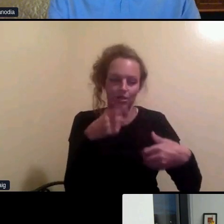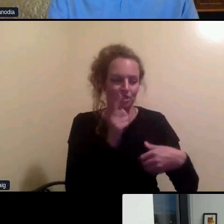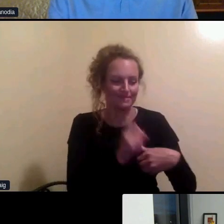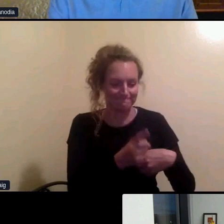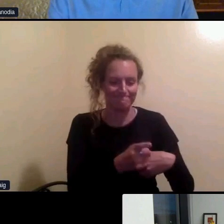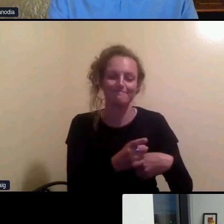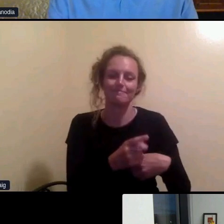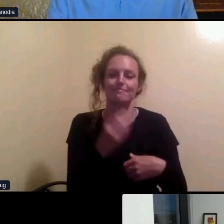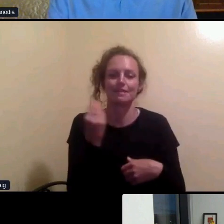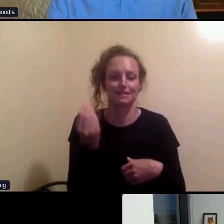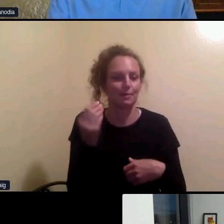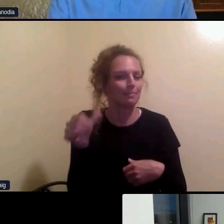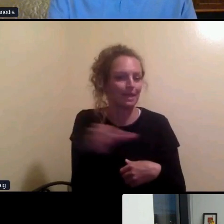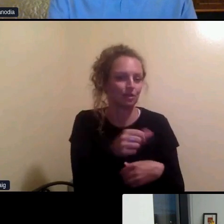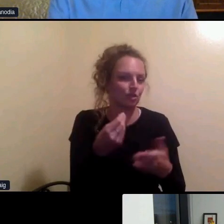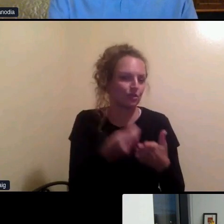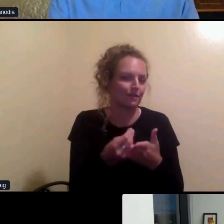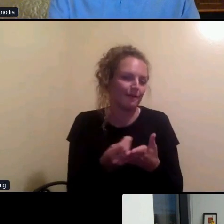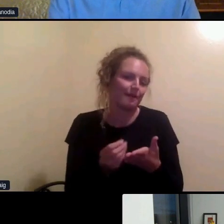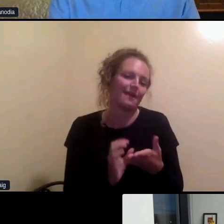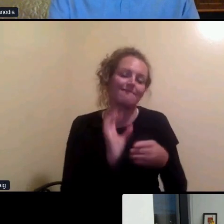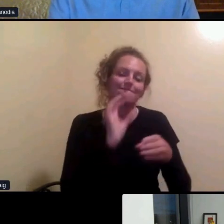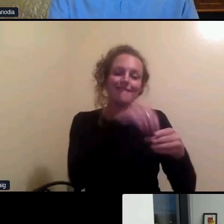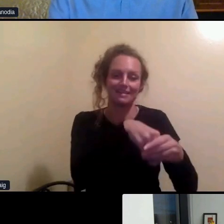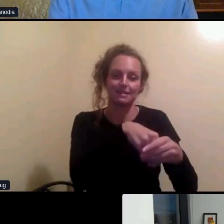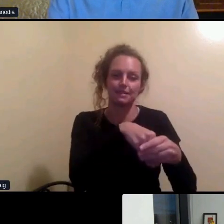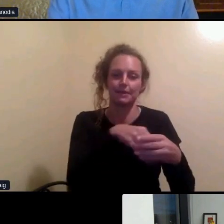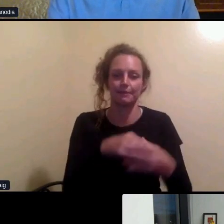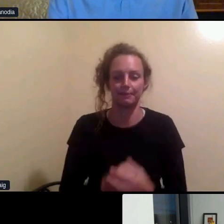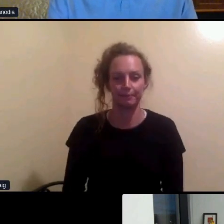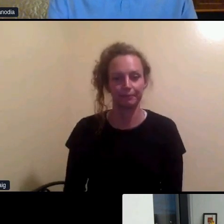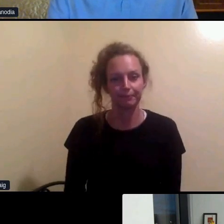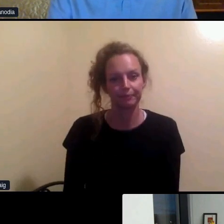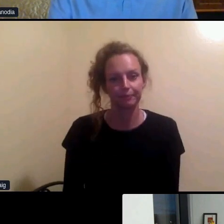feasible? Did you focus on impact? Is that what you did?